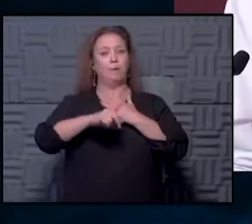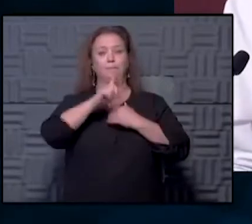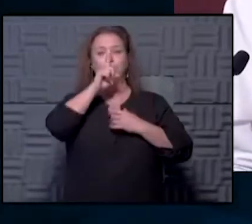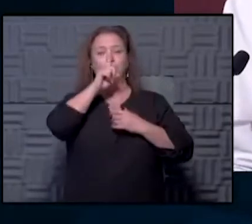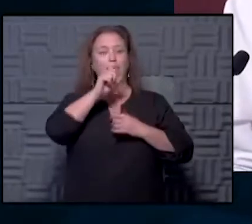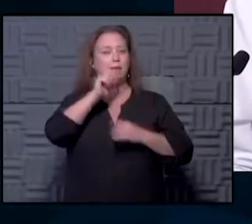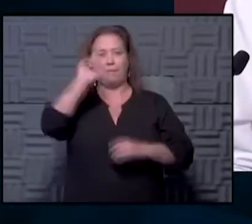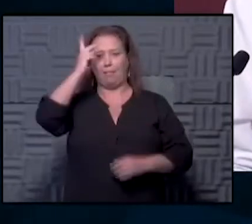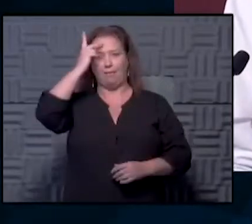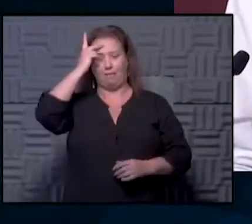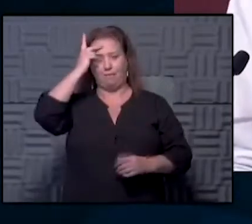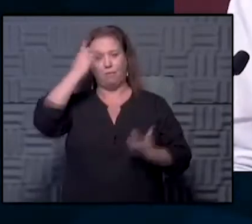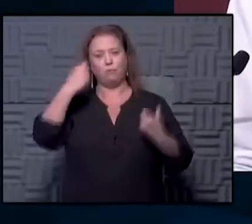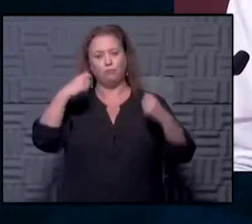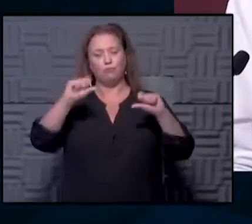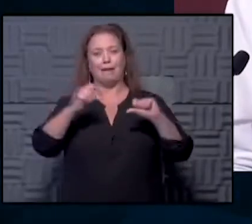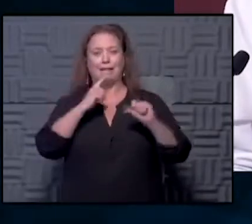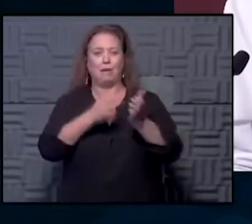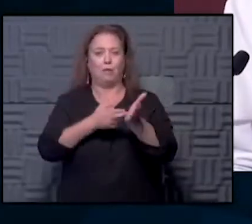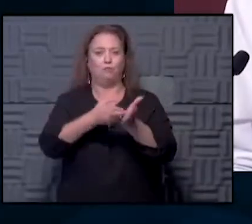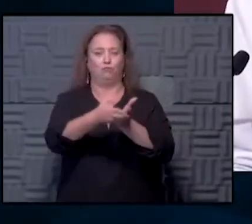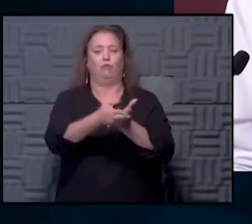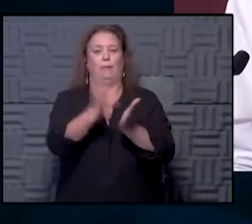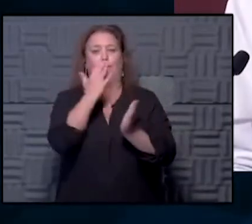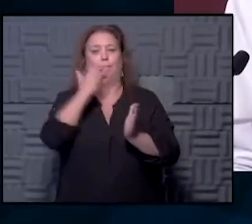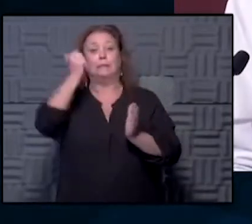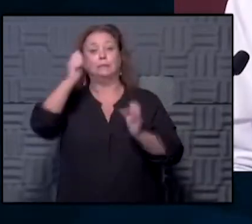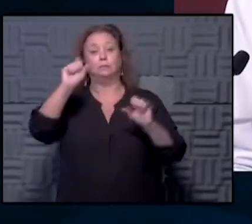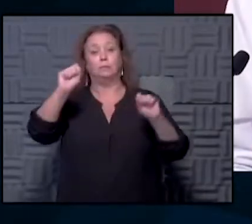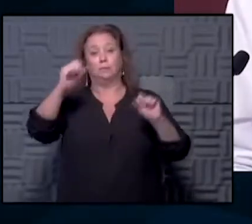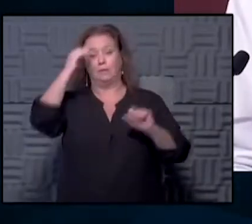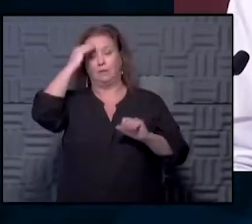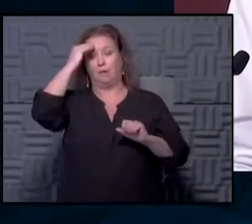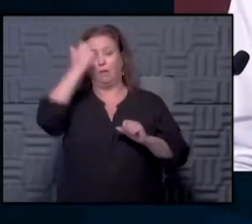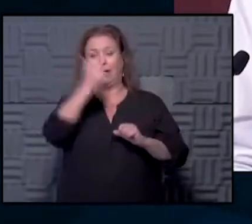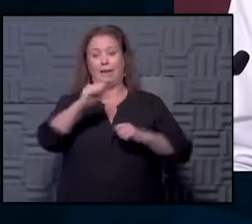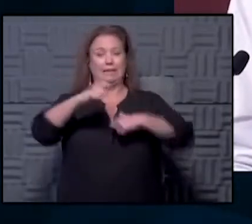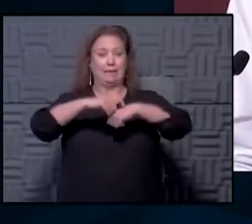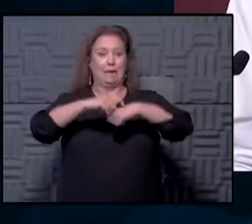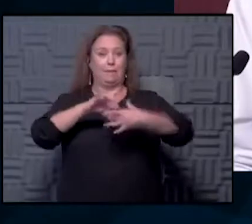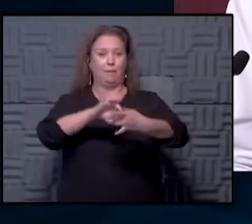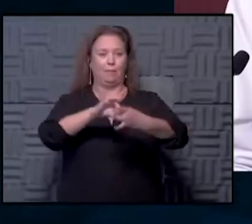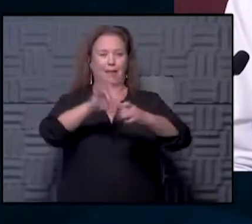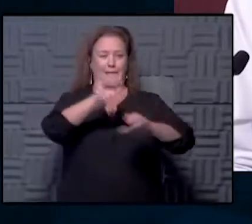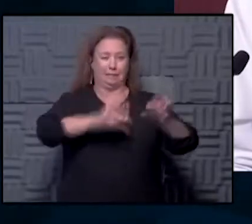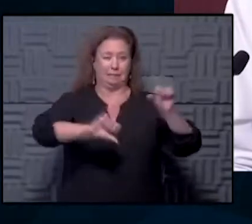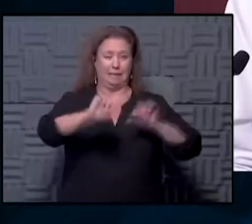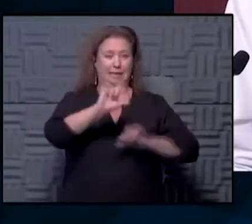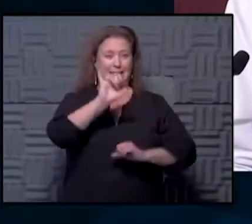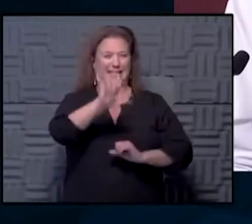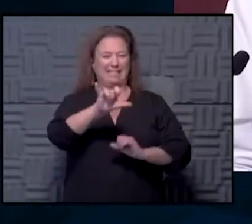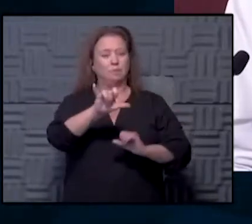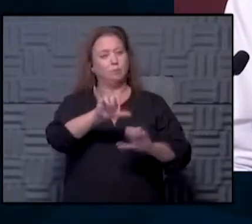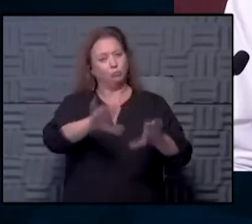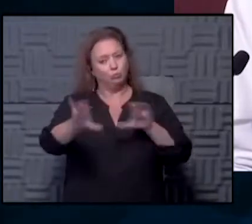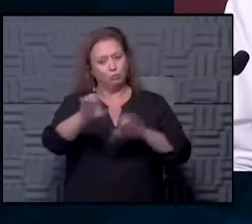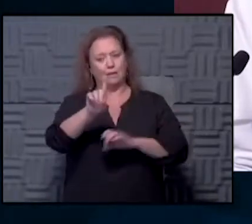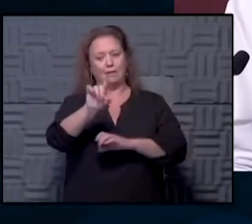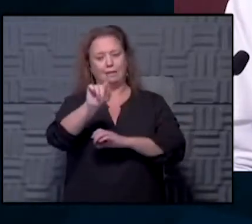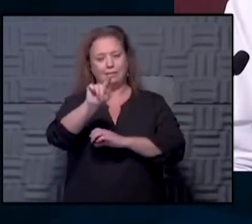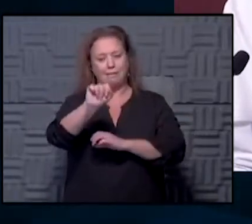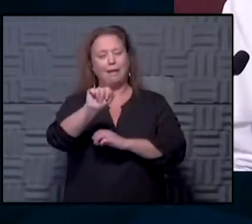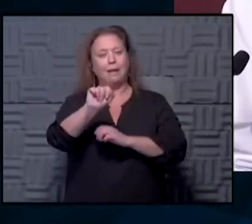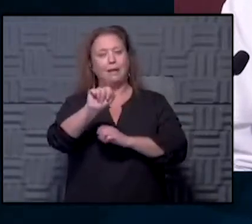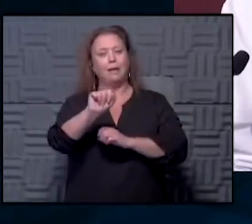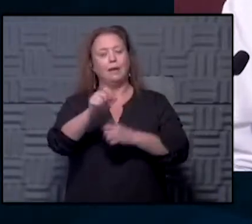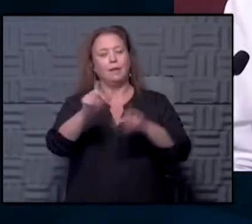going to be political, but we are going to try and tell you the truth as best that we know it at any given time with science. And I think that's exactly what you're doing, putting the data out there, letting people